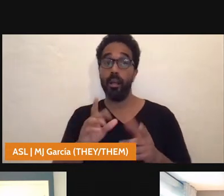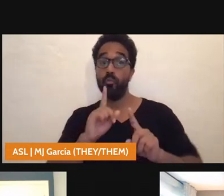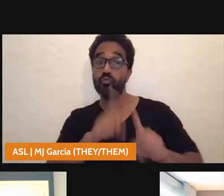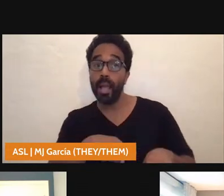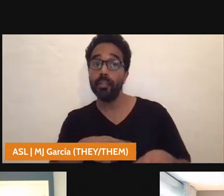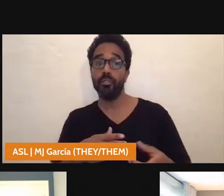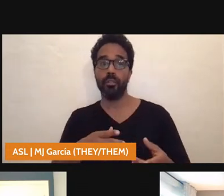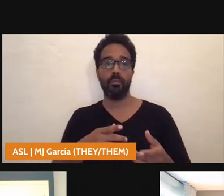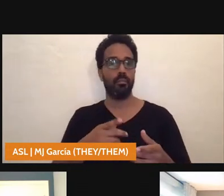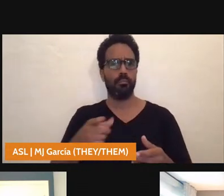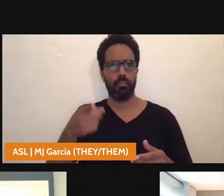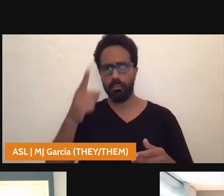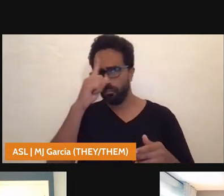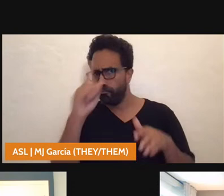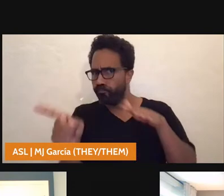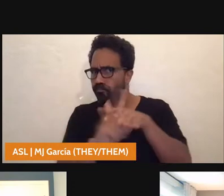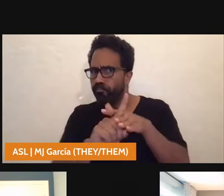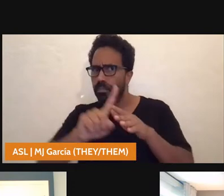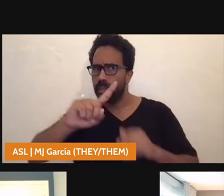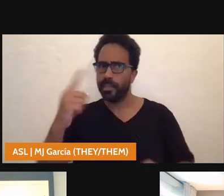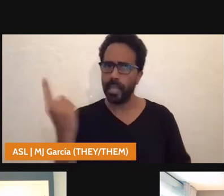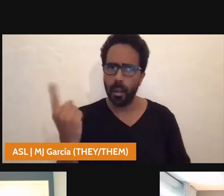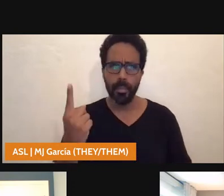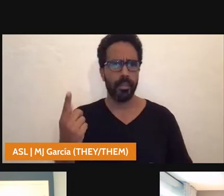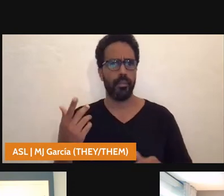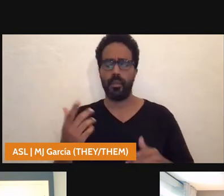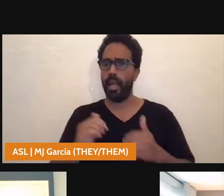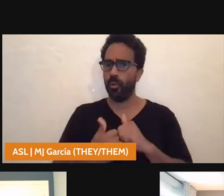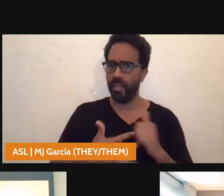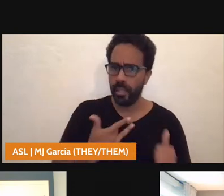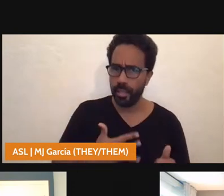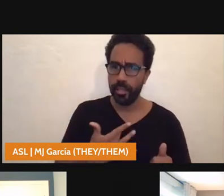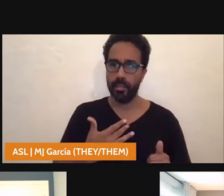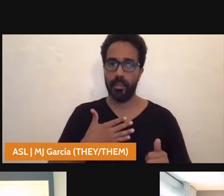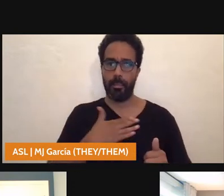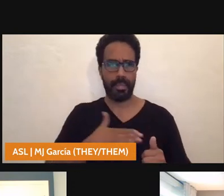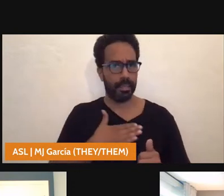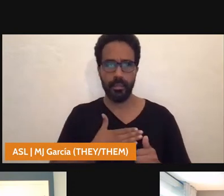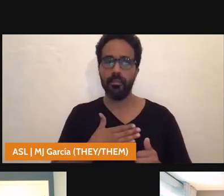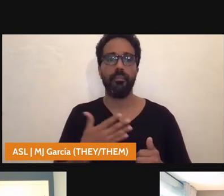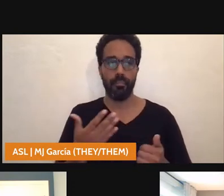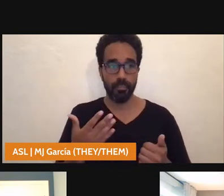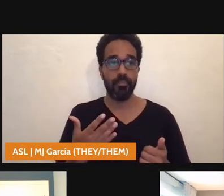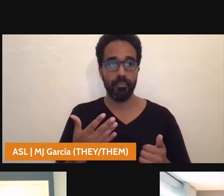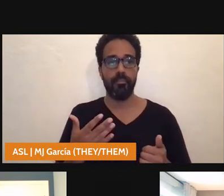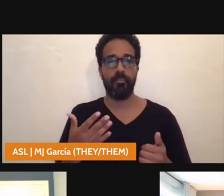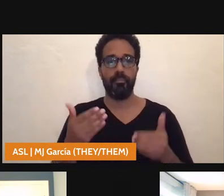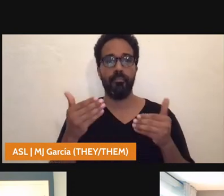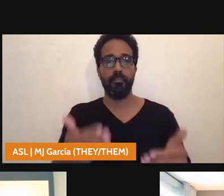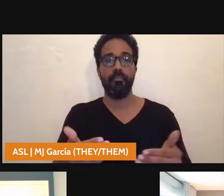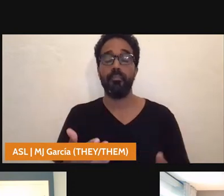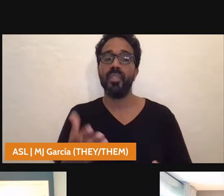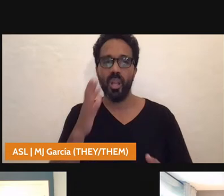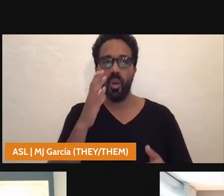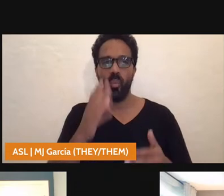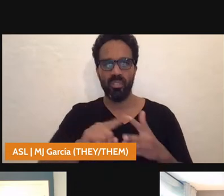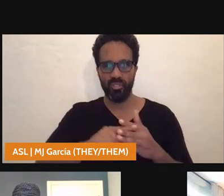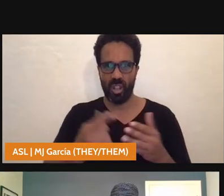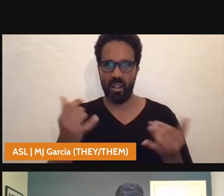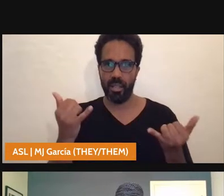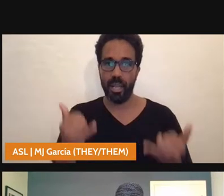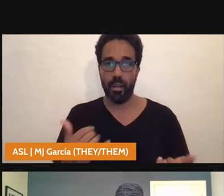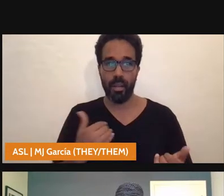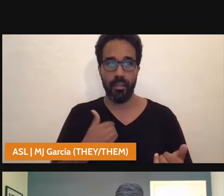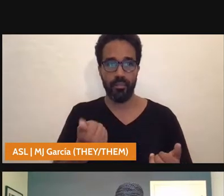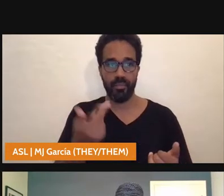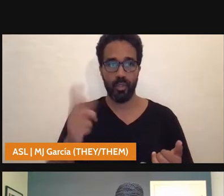or questions that you hear in today's conversation. And I am gonna get us going. So we have several questions for each of you.